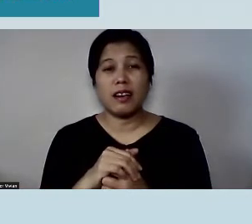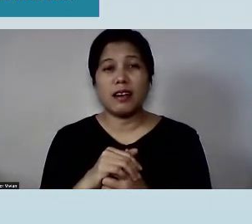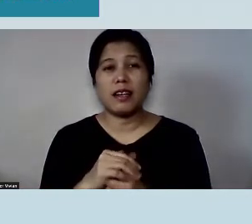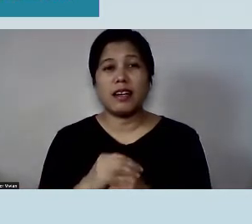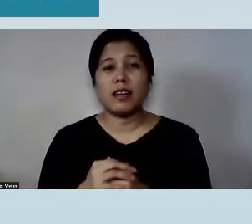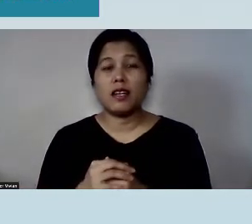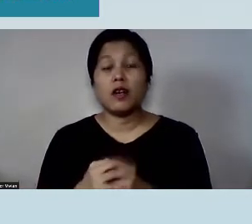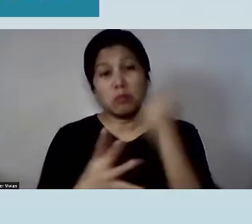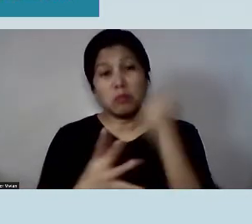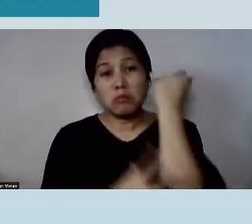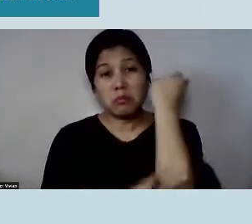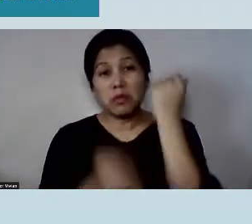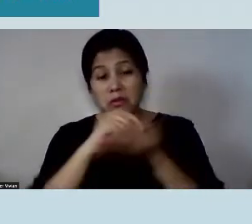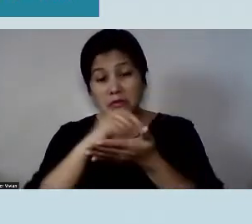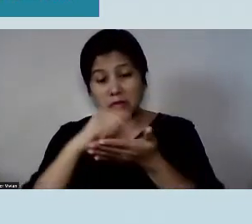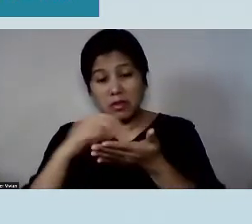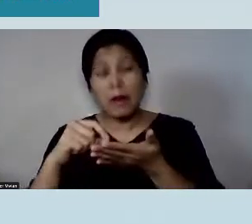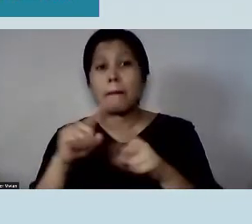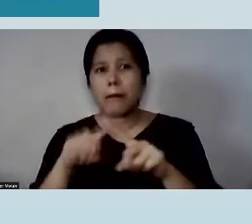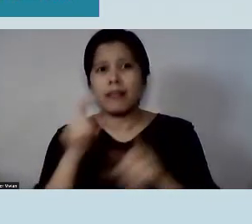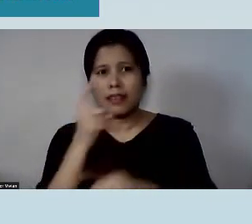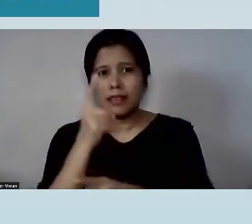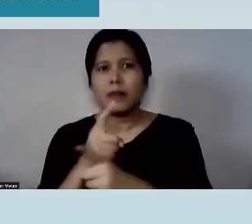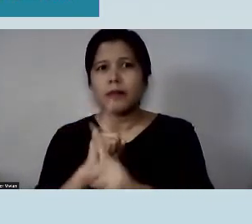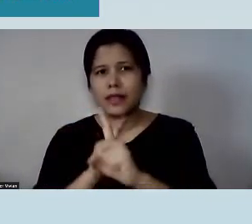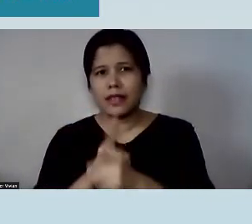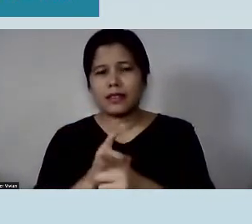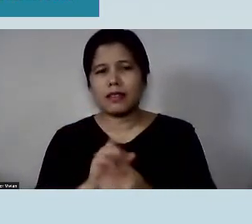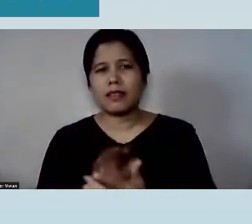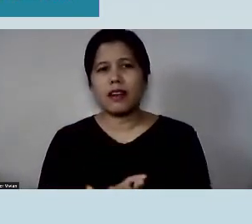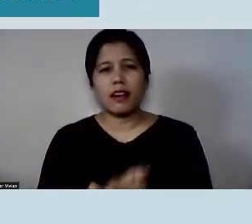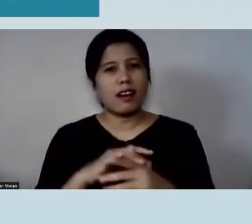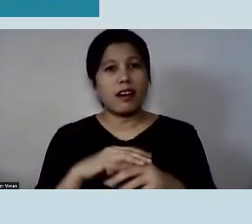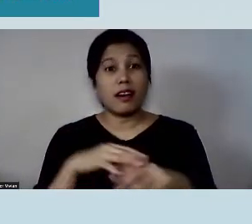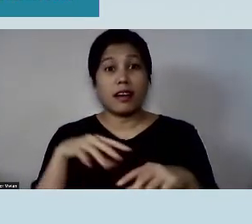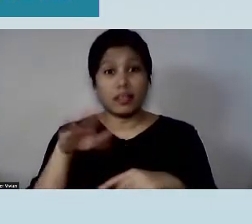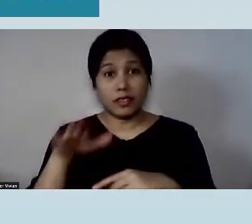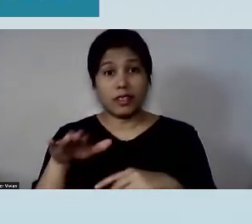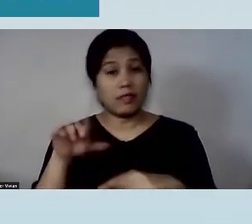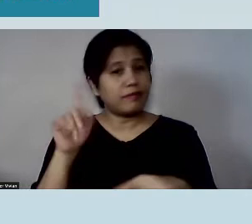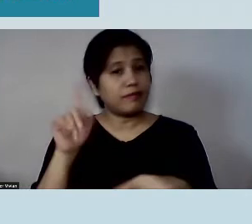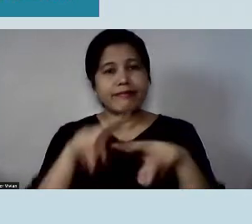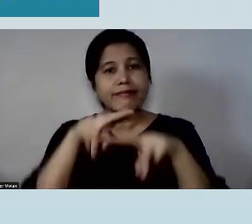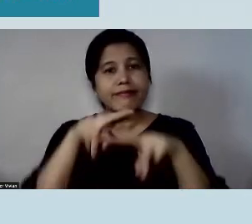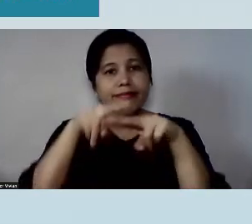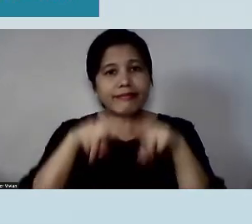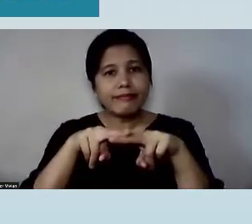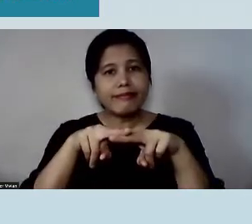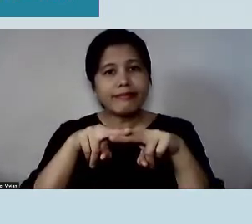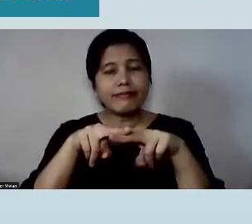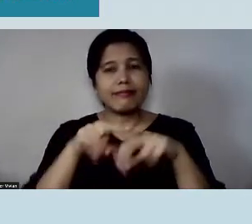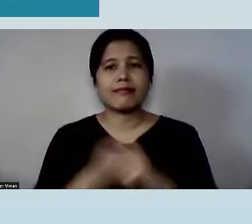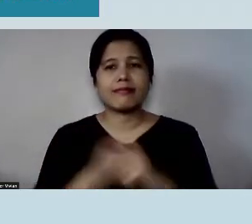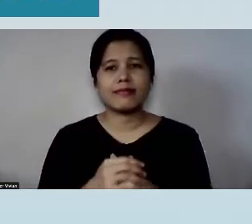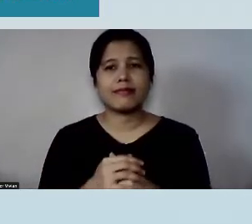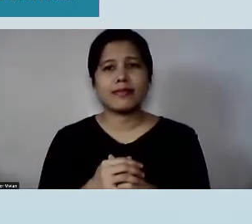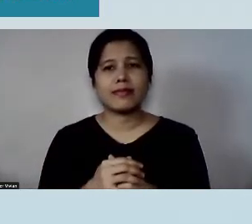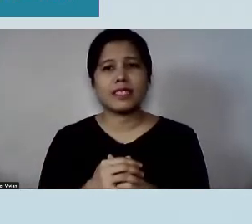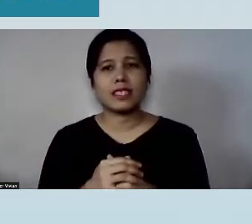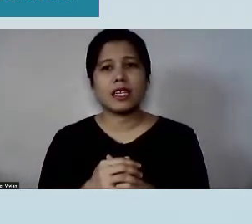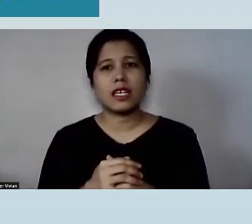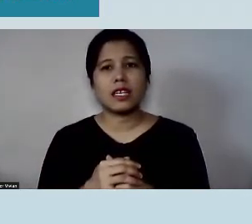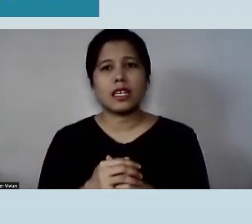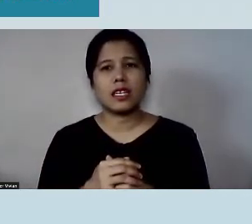pero tama lahat? A child who cannot sit still disrupts the classroom. Ito yung parang, di ba, ang sinasabi nila, ito yung